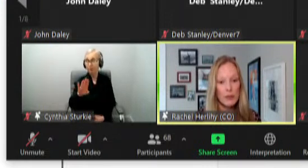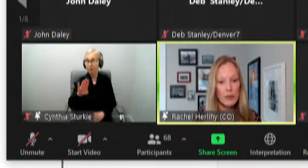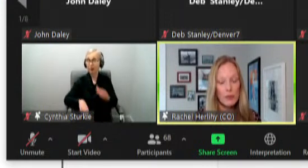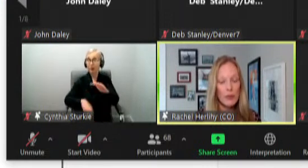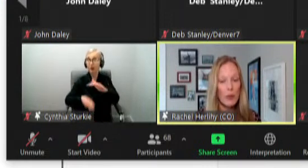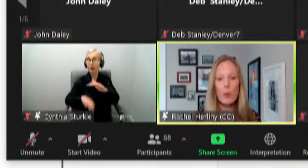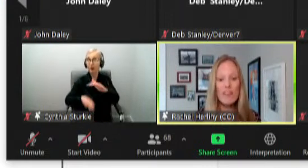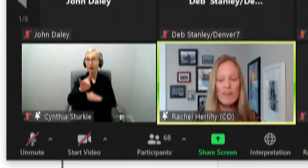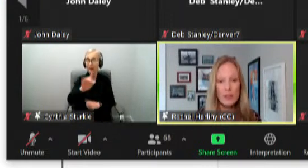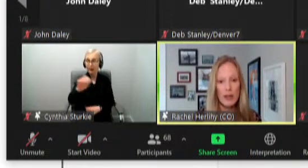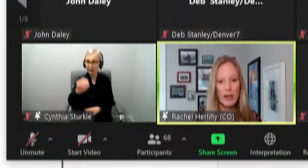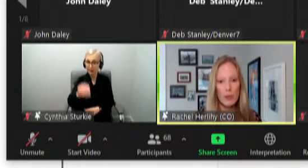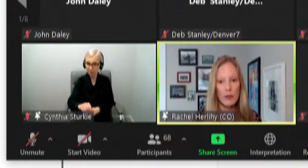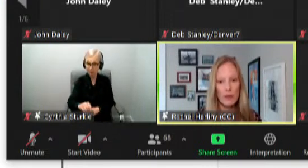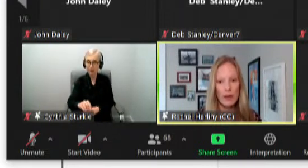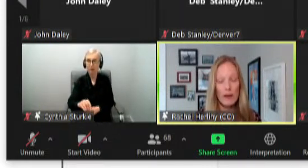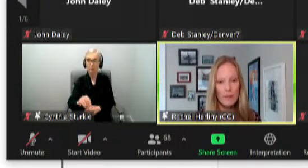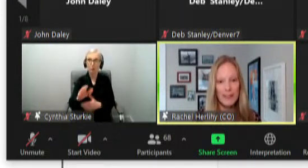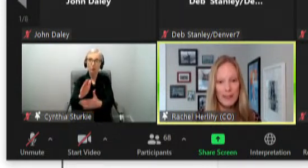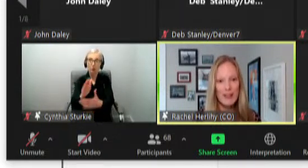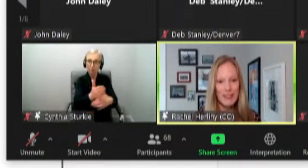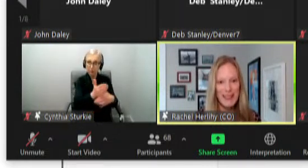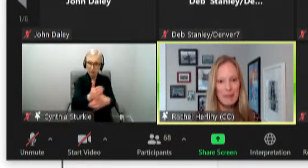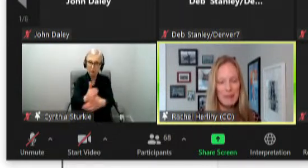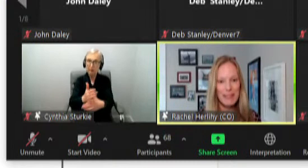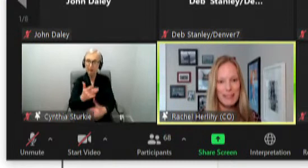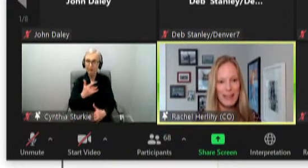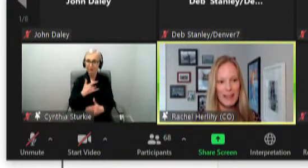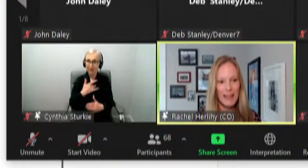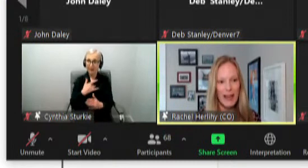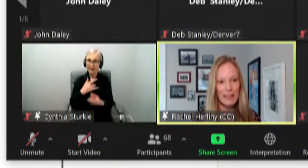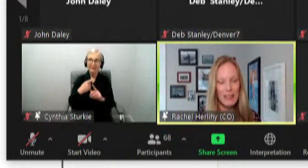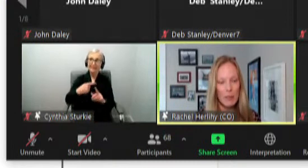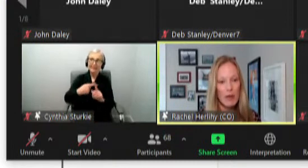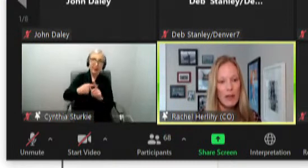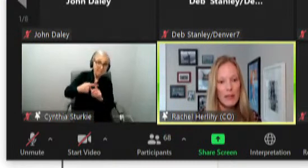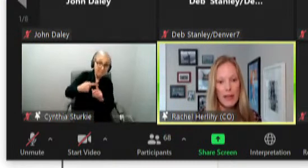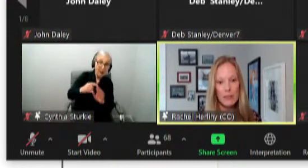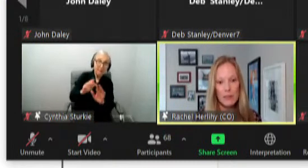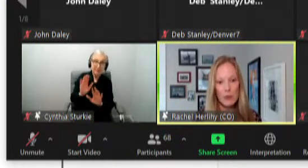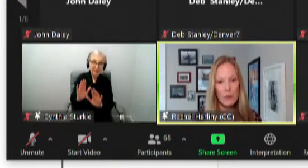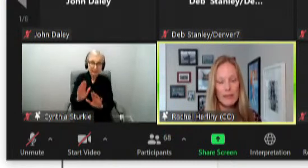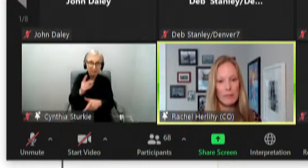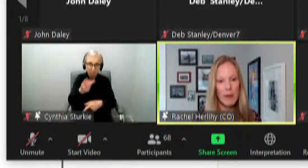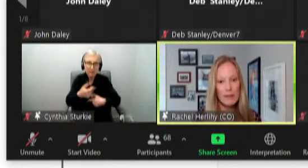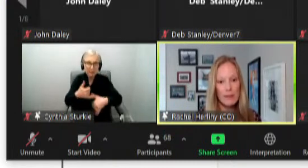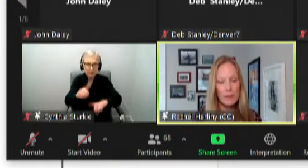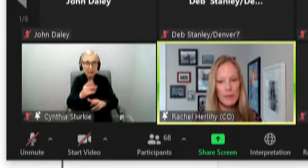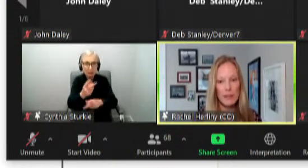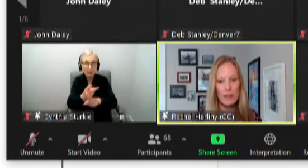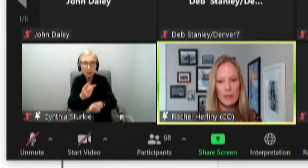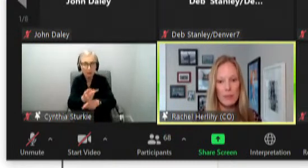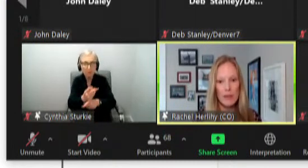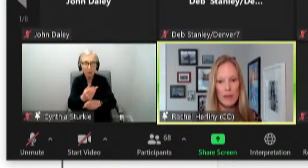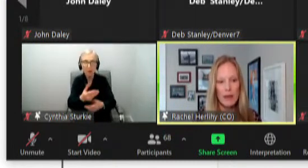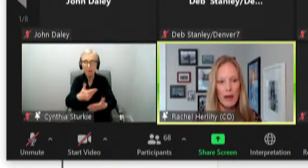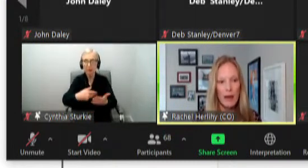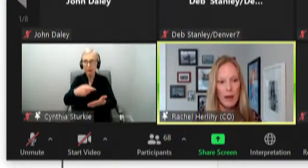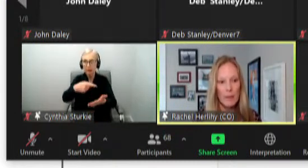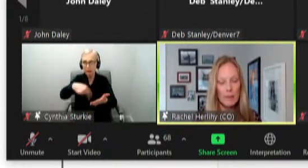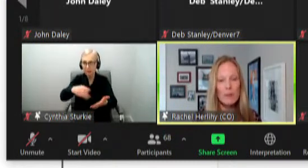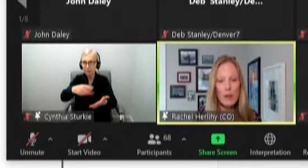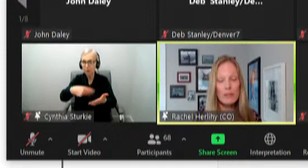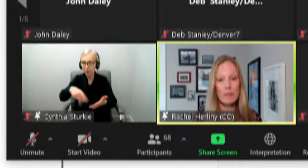to what we've been sharing with you, they are feeling cautiously optimistic that the next few weeks and months could